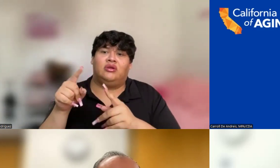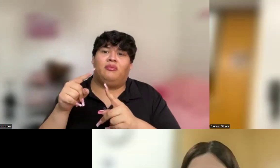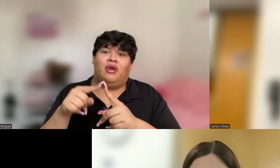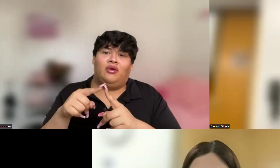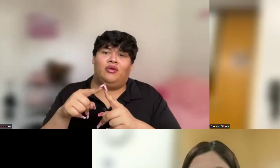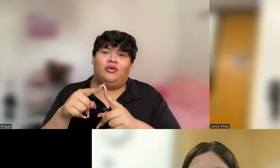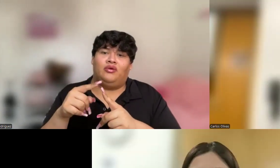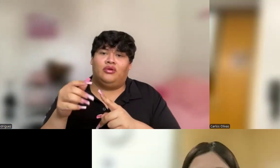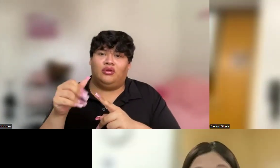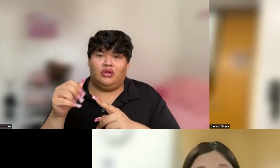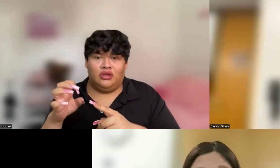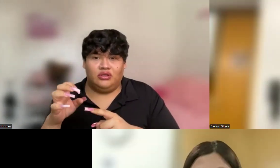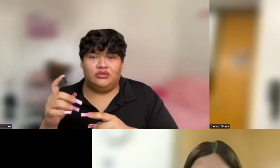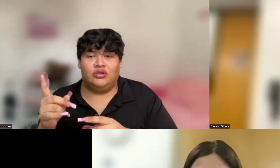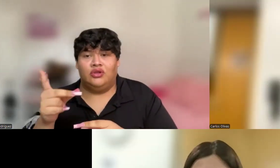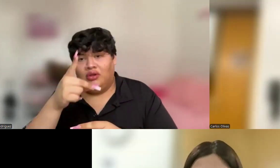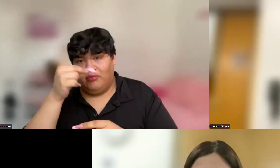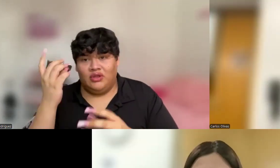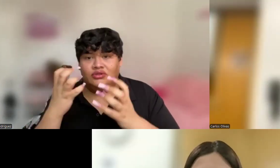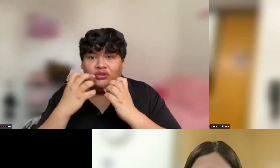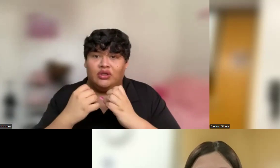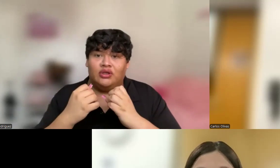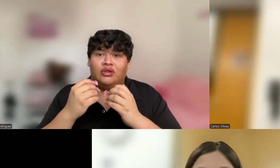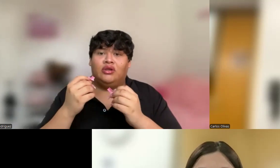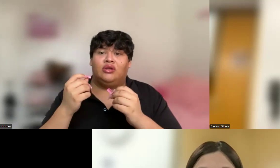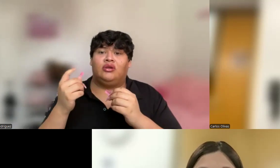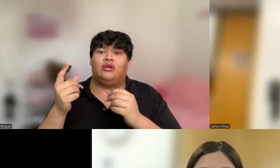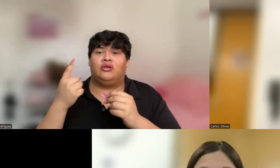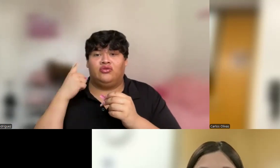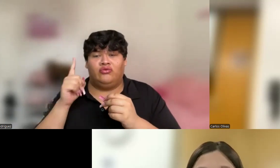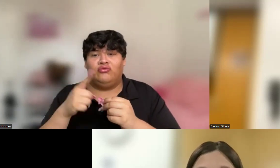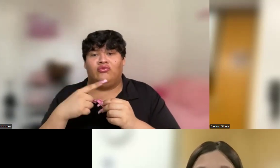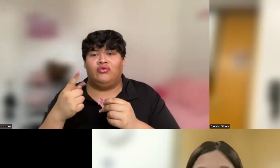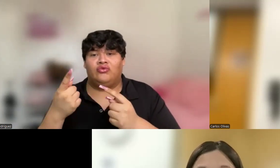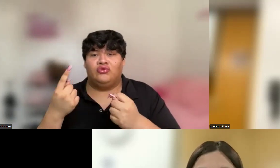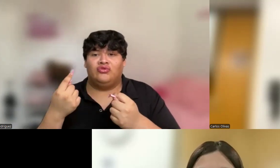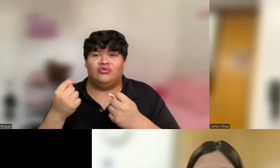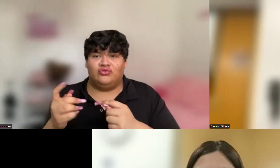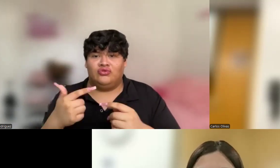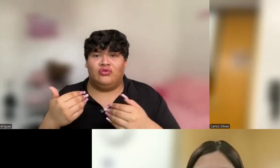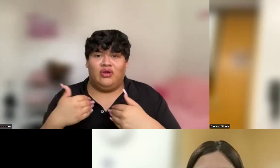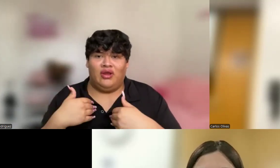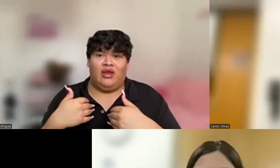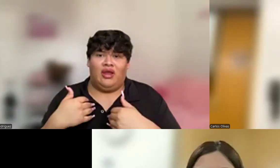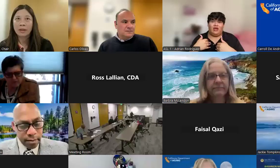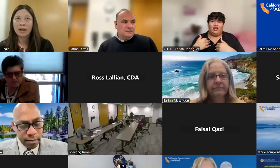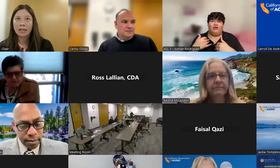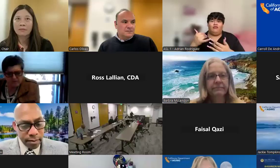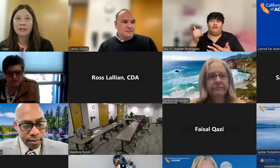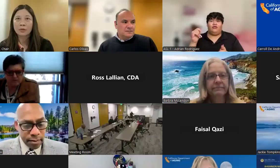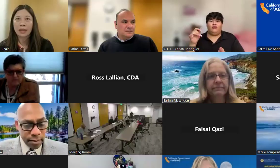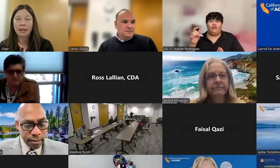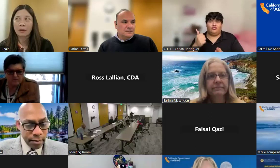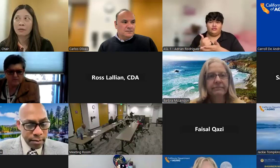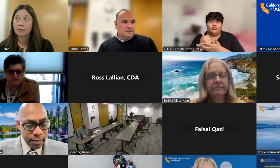the ACE, the Dementia Care Aware is actually an attempt for us to to have that with the